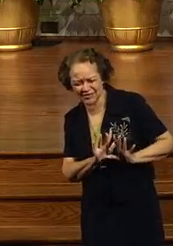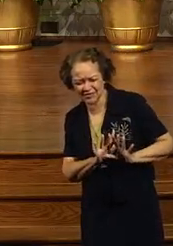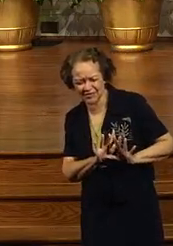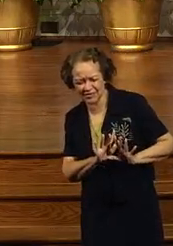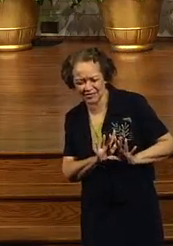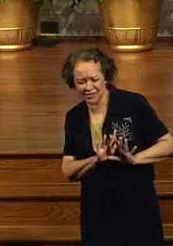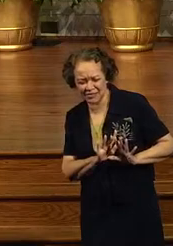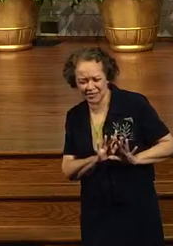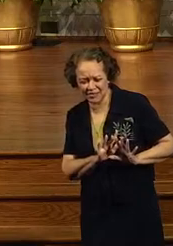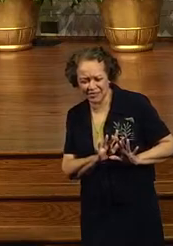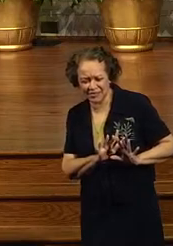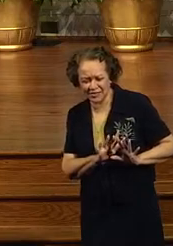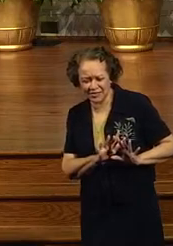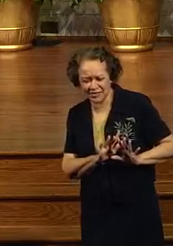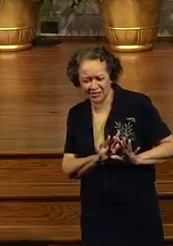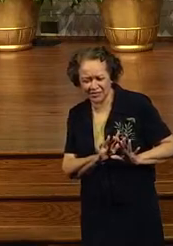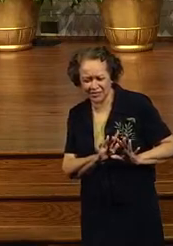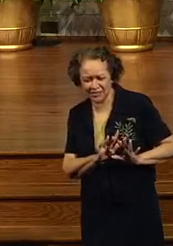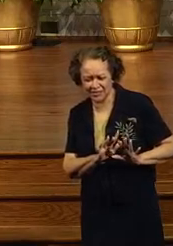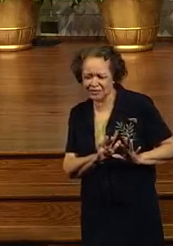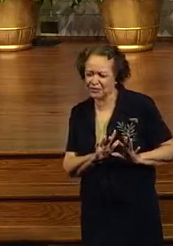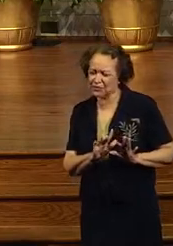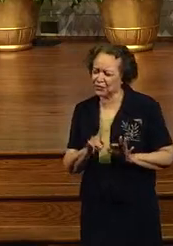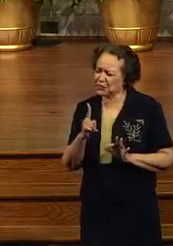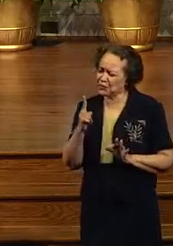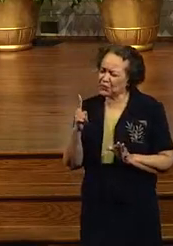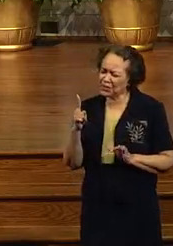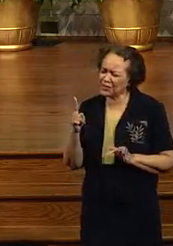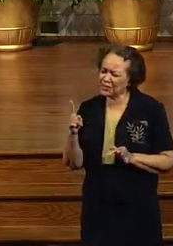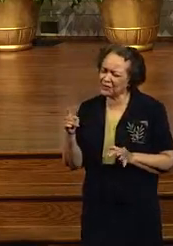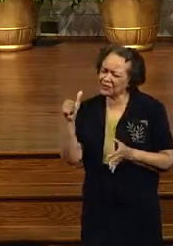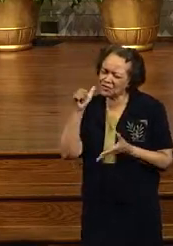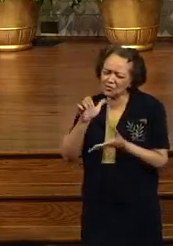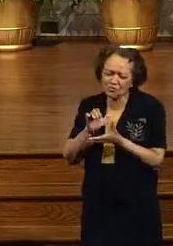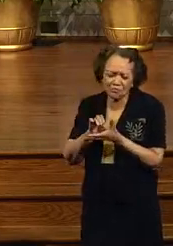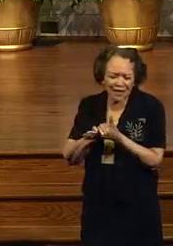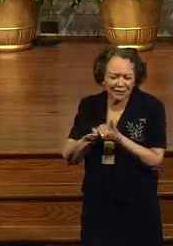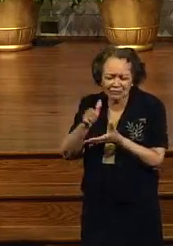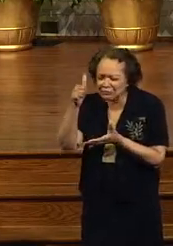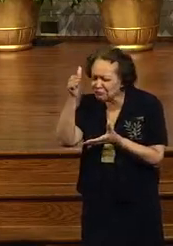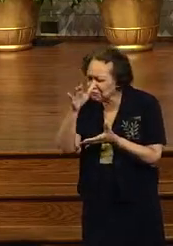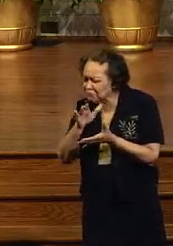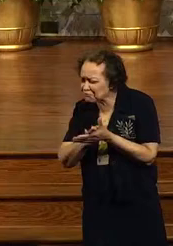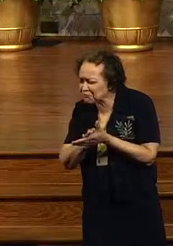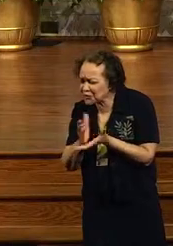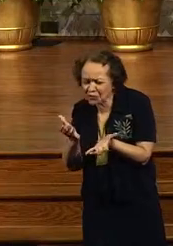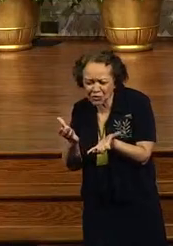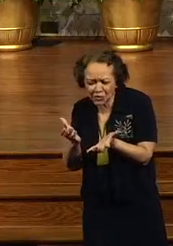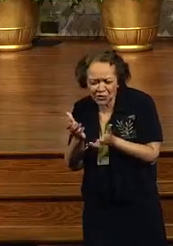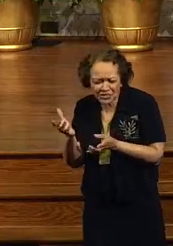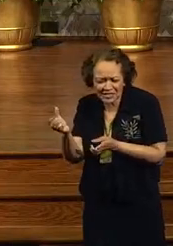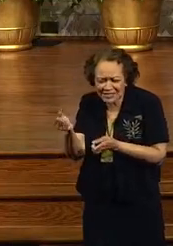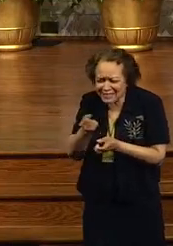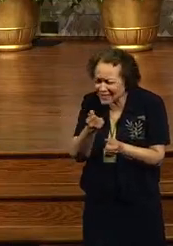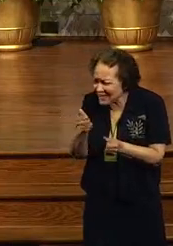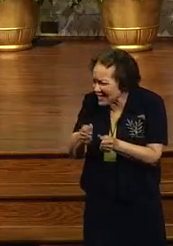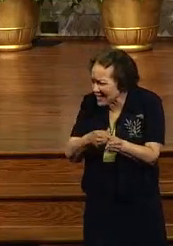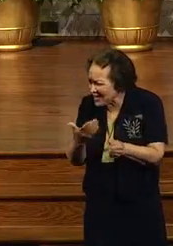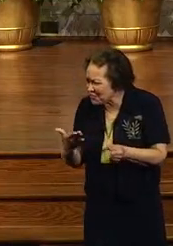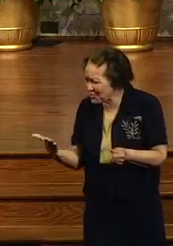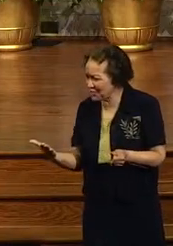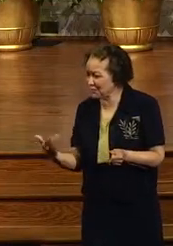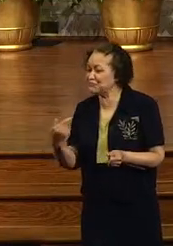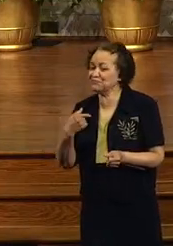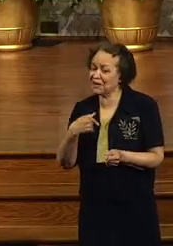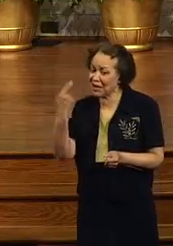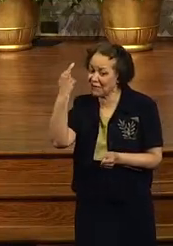that one of the spouse wants to take everything. Now, let me say this. I'm all for the